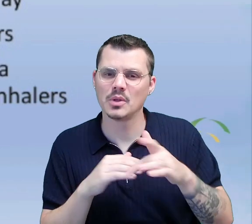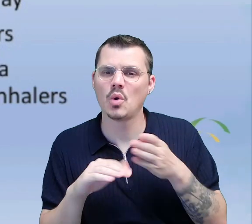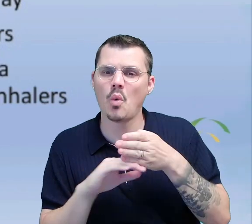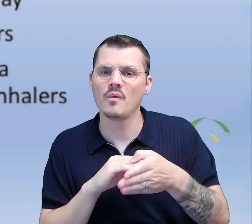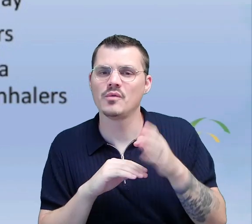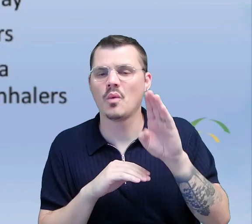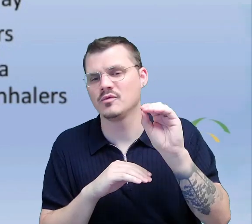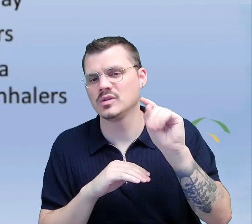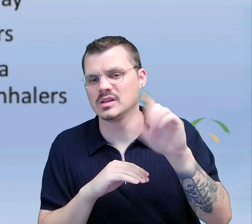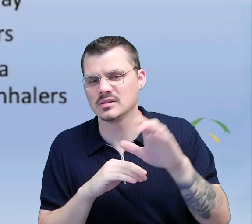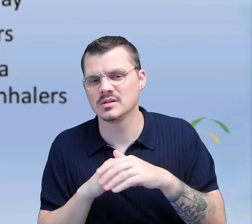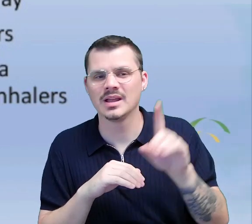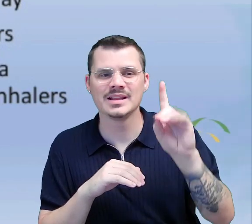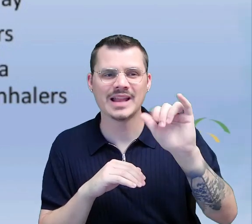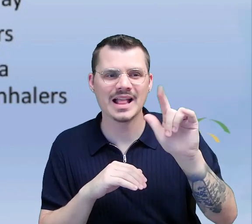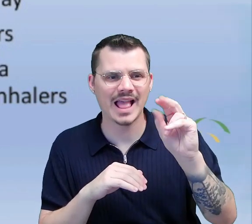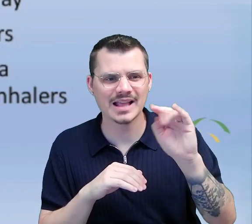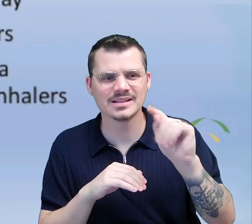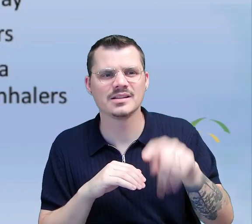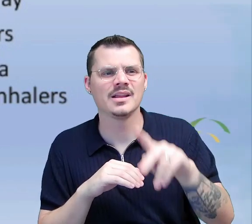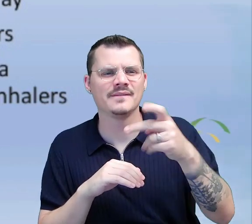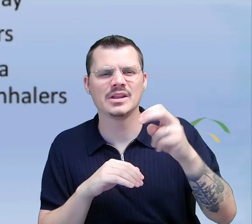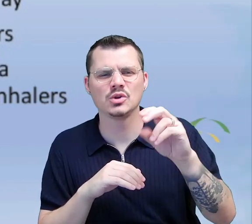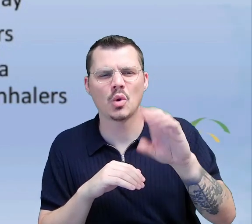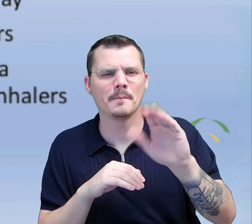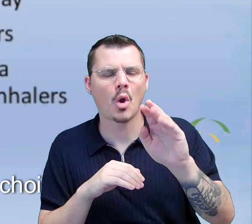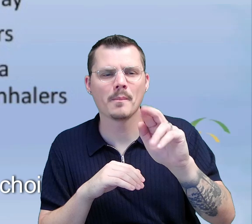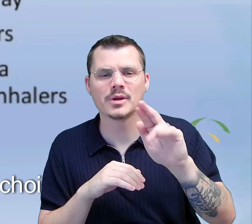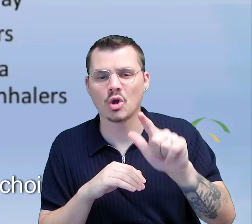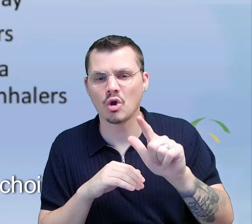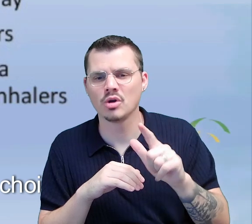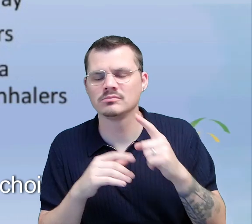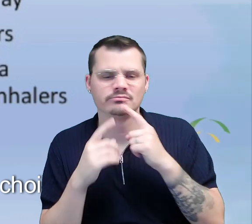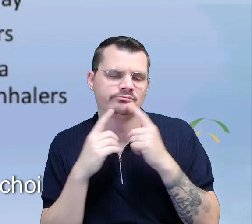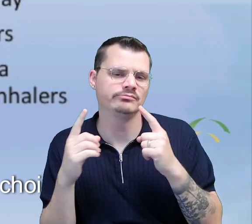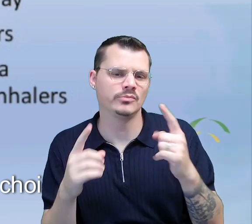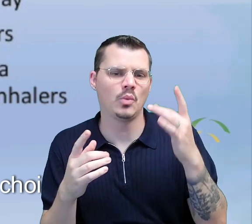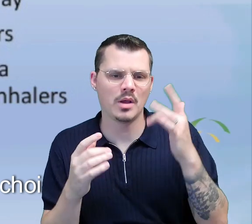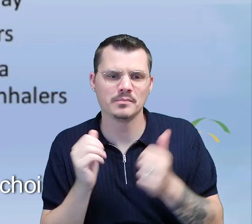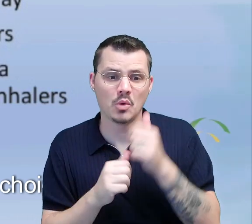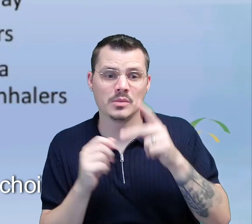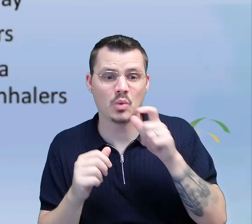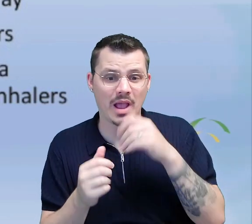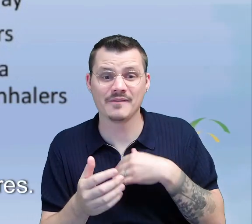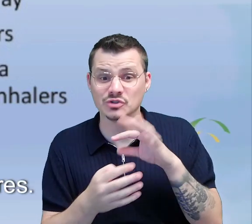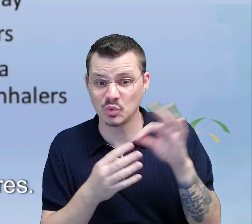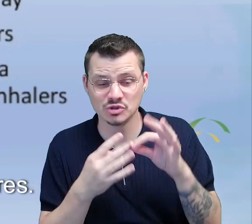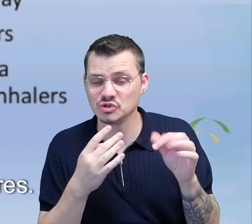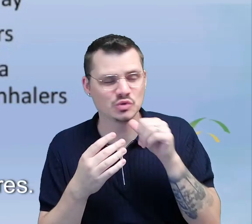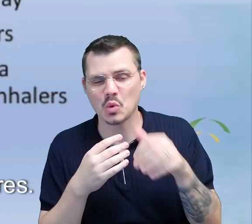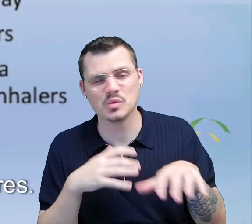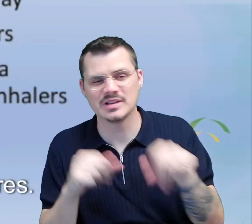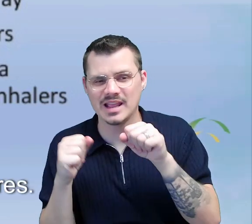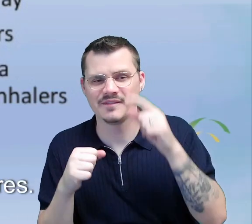the counter. But Dilantin and phenobarbital, notorious. Why most people that have a choice don't take